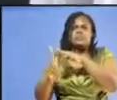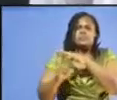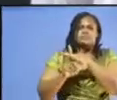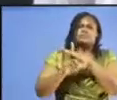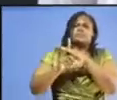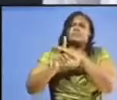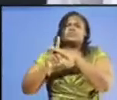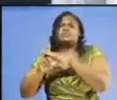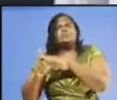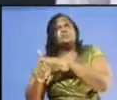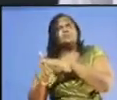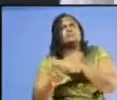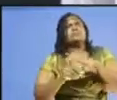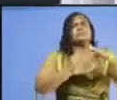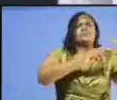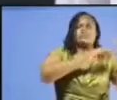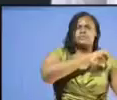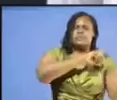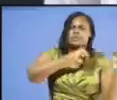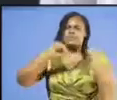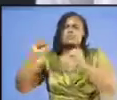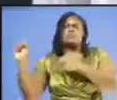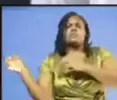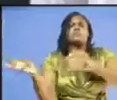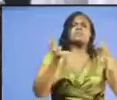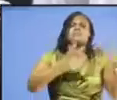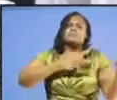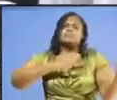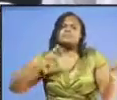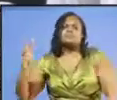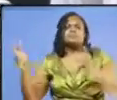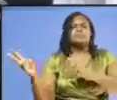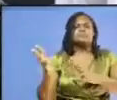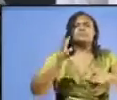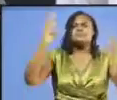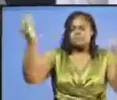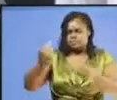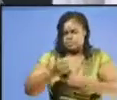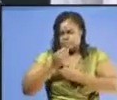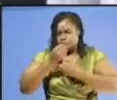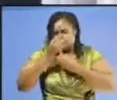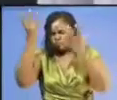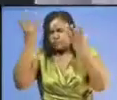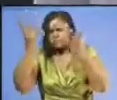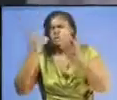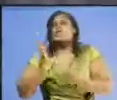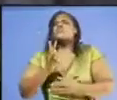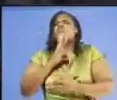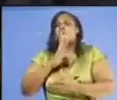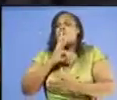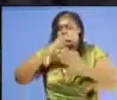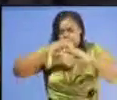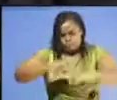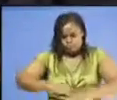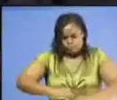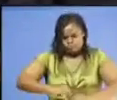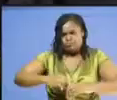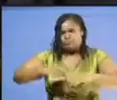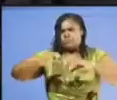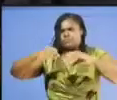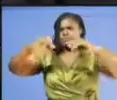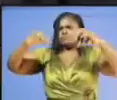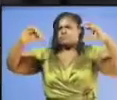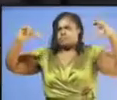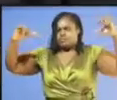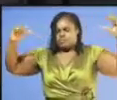is strong. He'll come right on time. He said he'll roll back the water. He'll make a way right